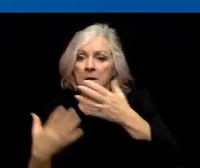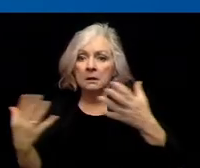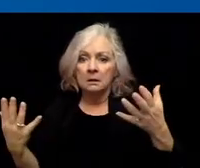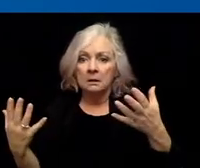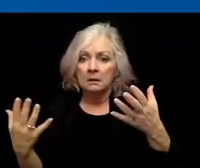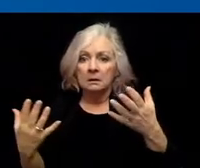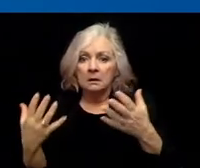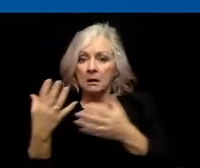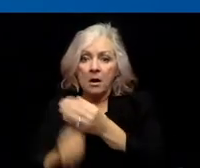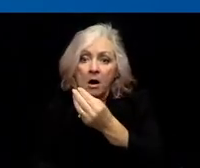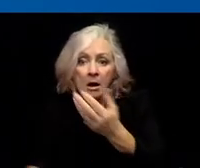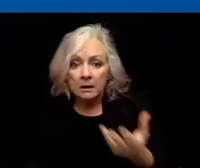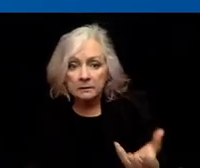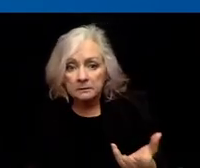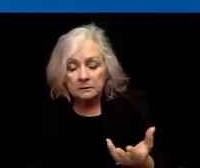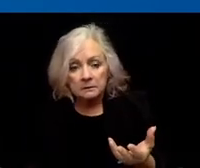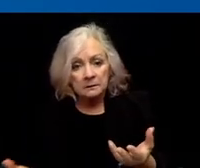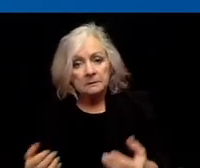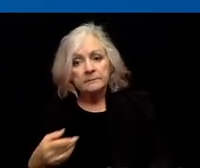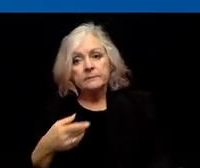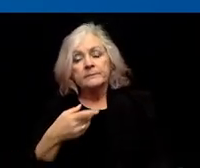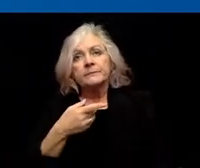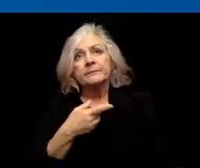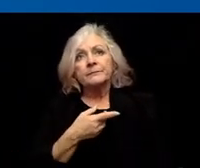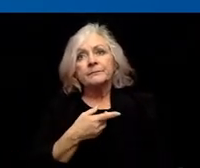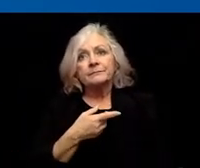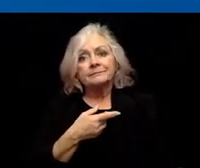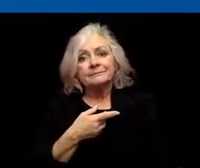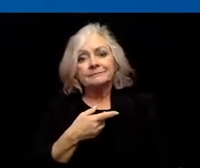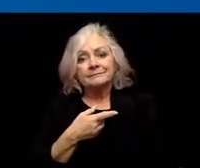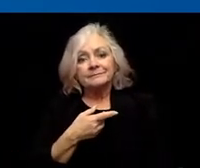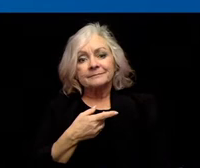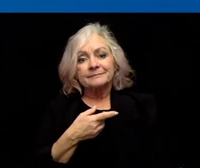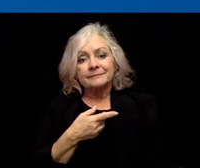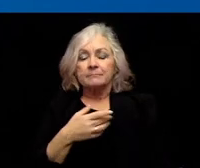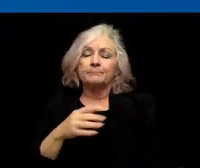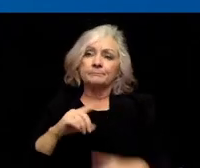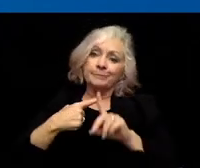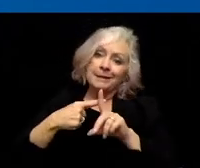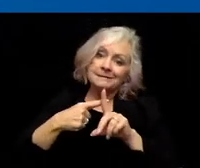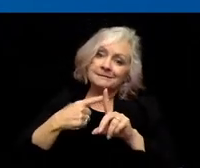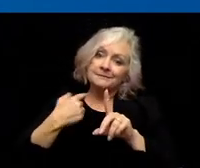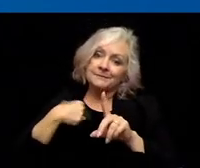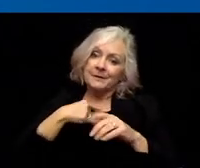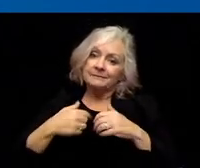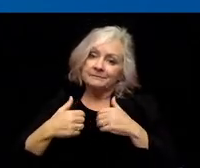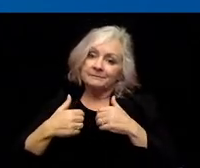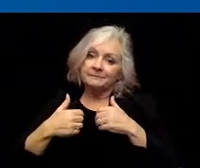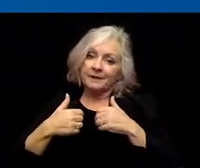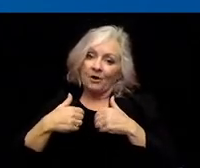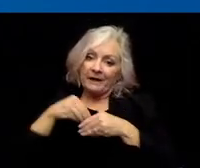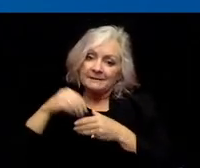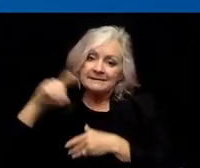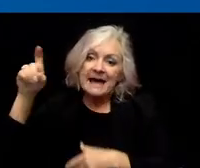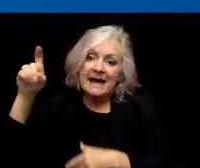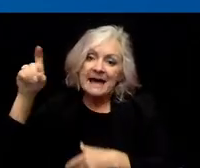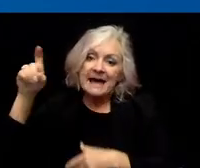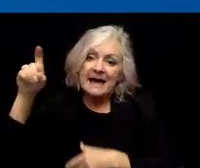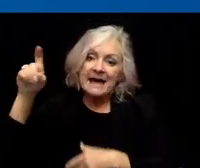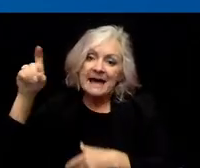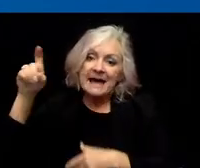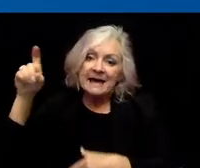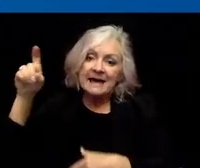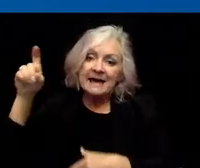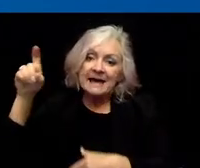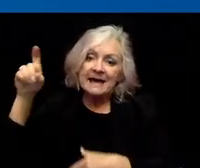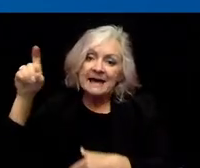all, and there's the added complexity of being in Texas, which, you know, the services are just, they're, you know, I hate to say it,